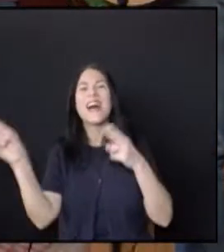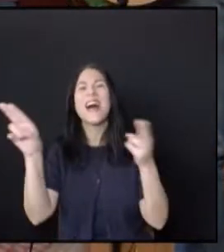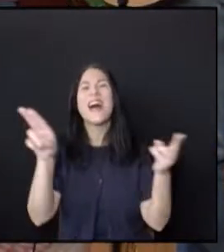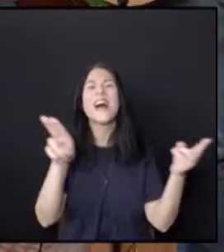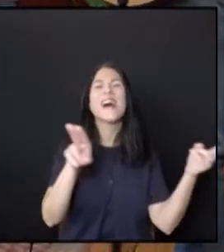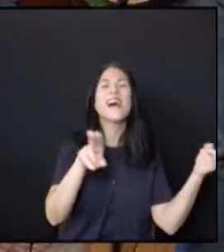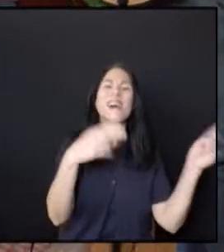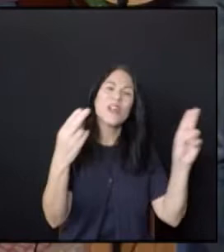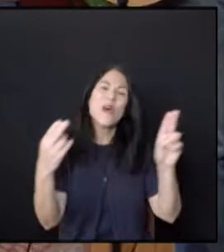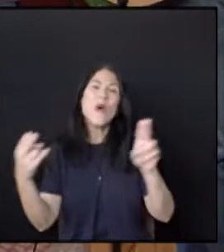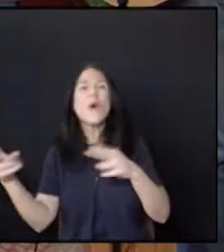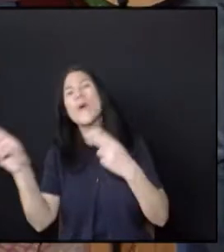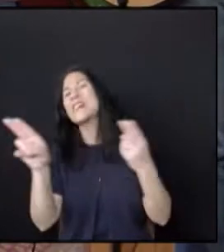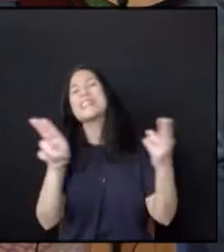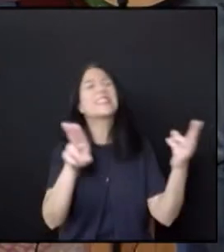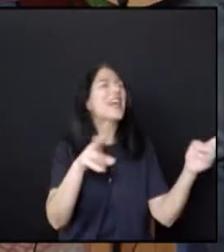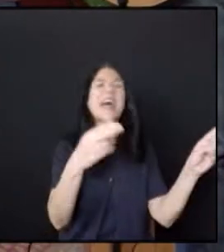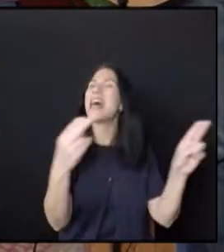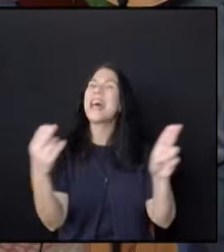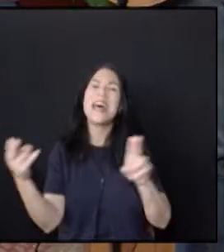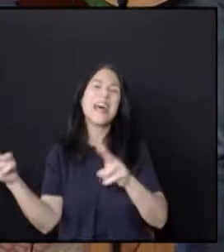Hosanna,